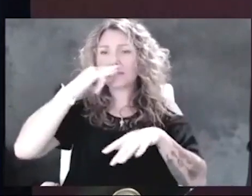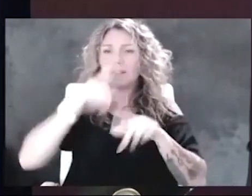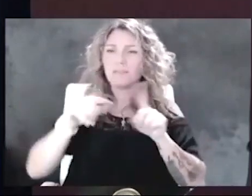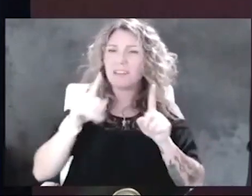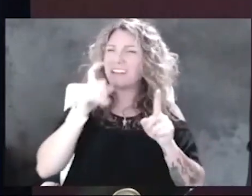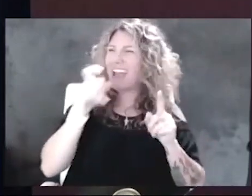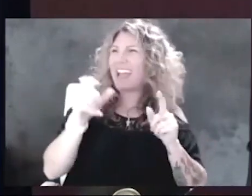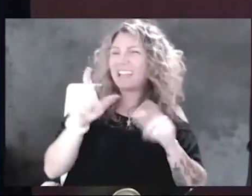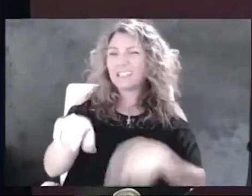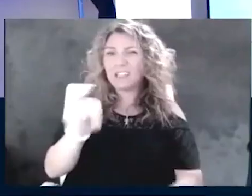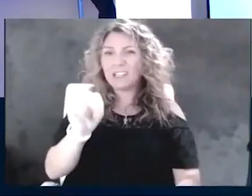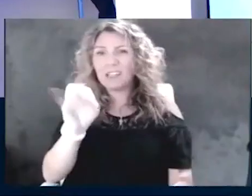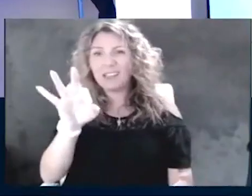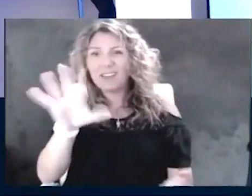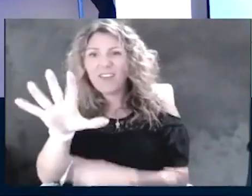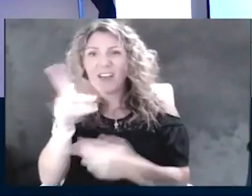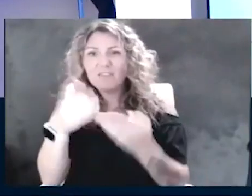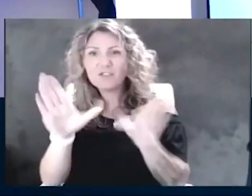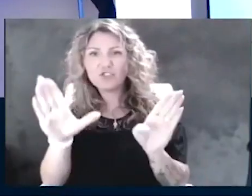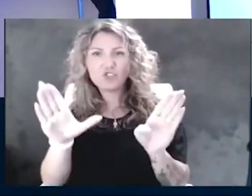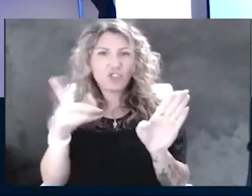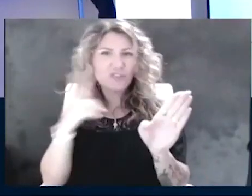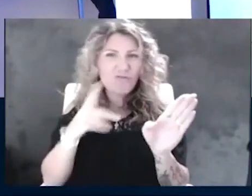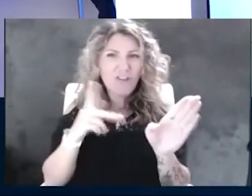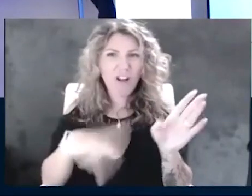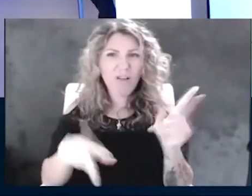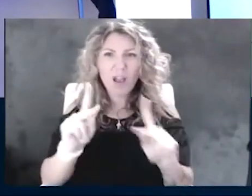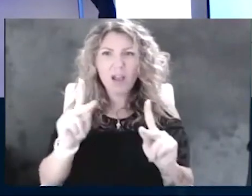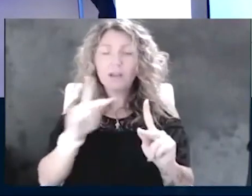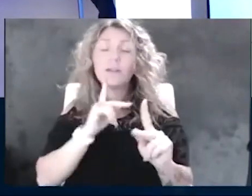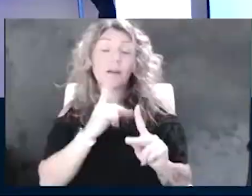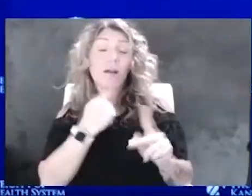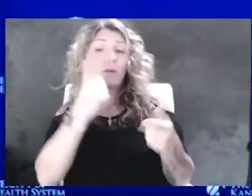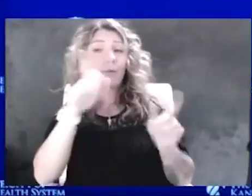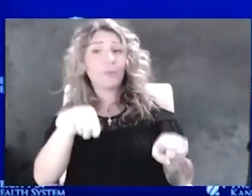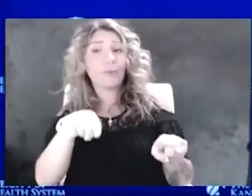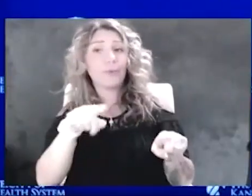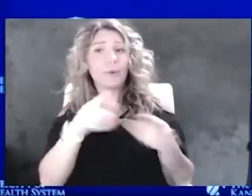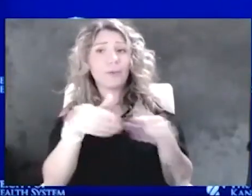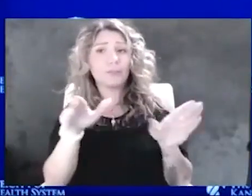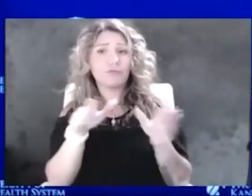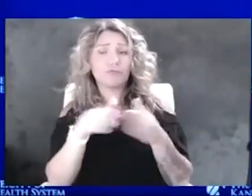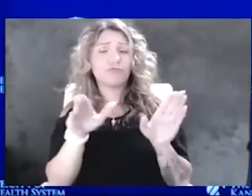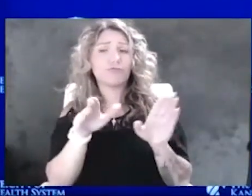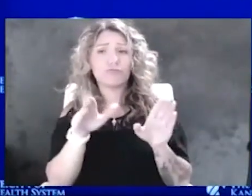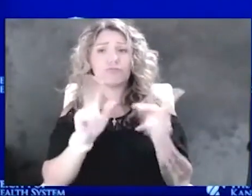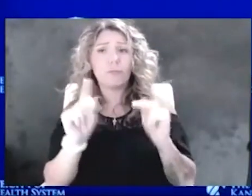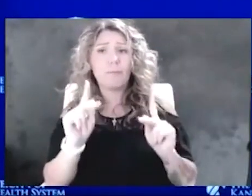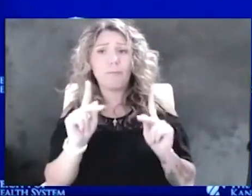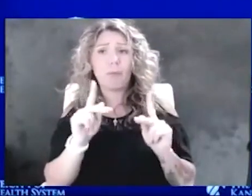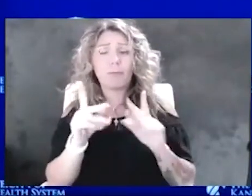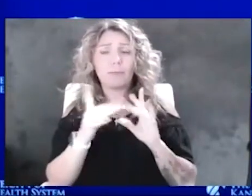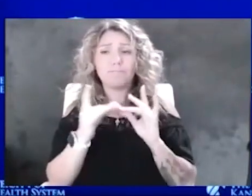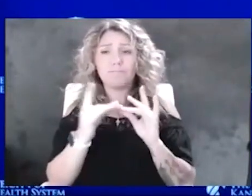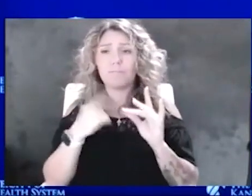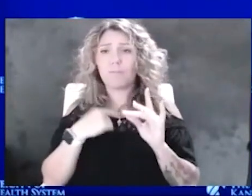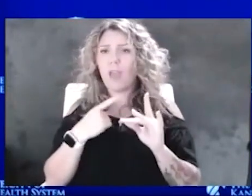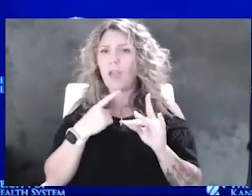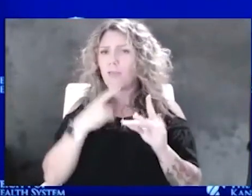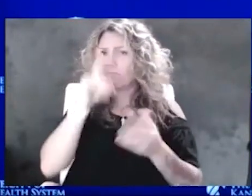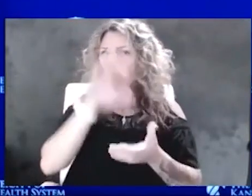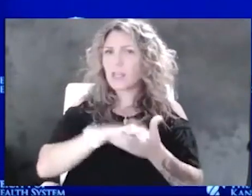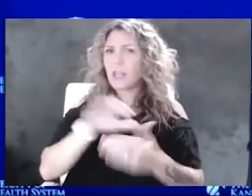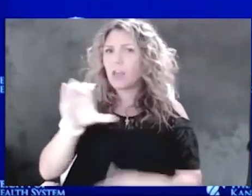to the general public, Hawk. Yeah, I certainly would agree with the general public statement. I believe OSHA's new guidance